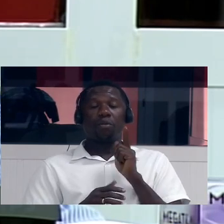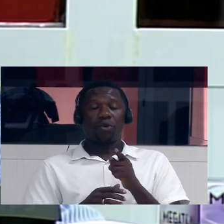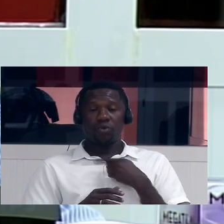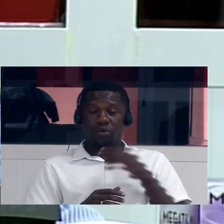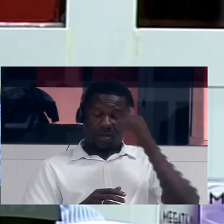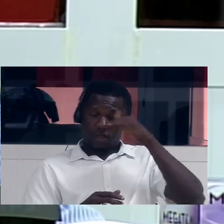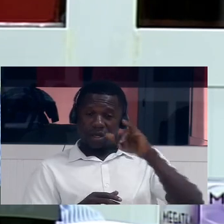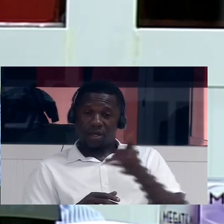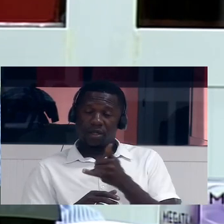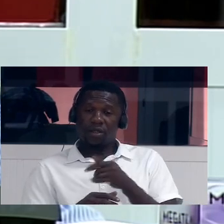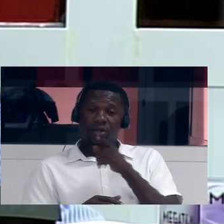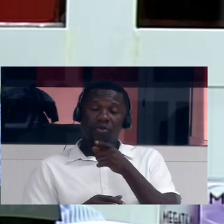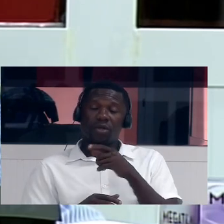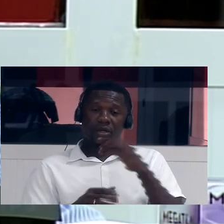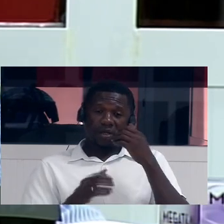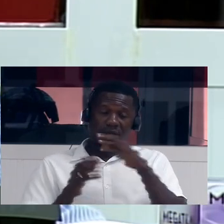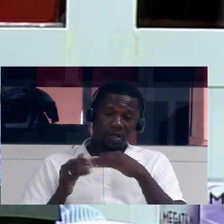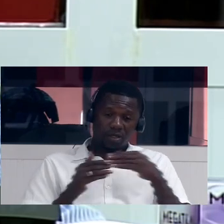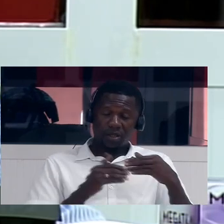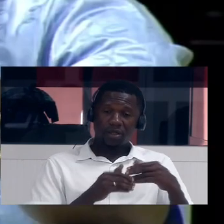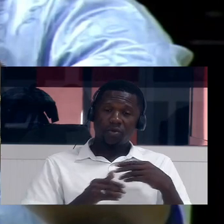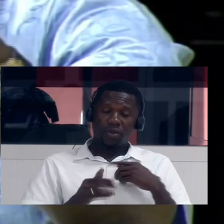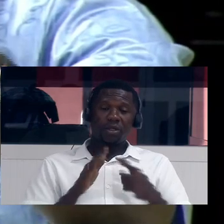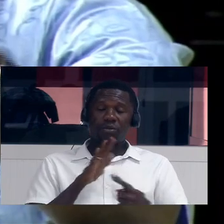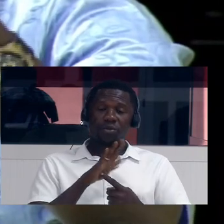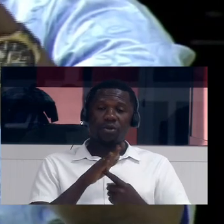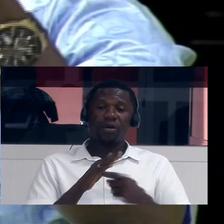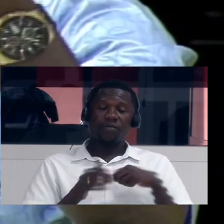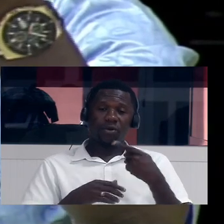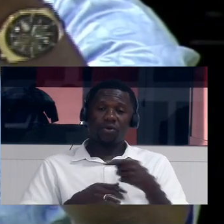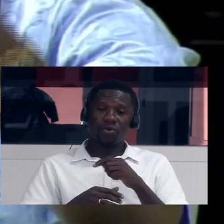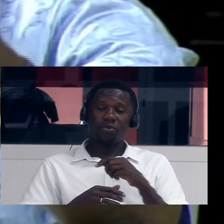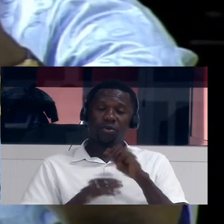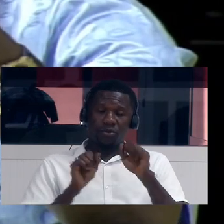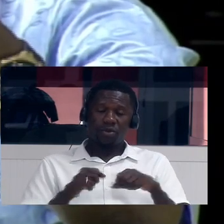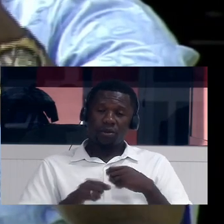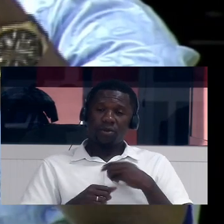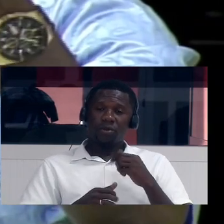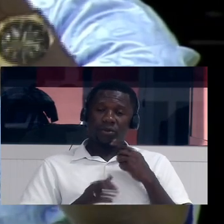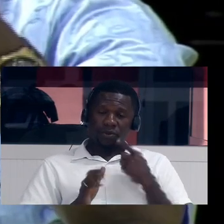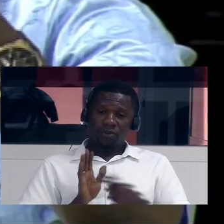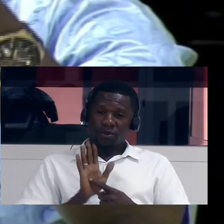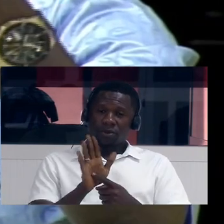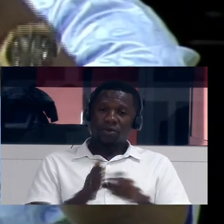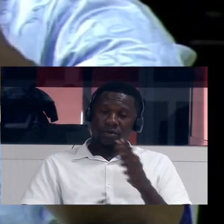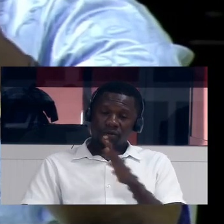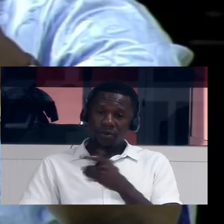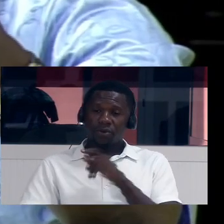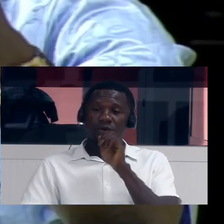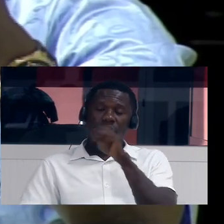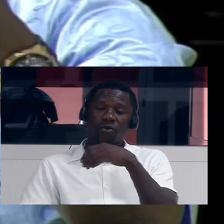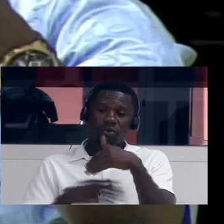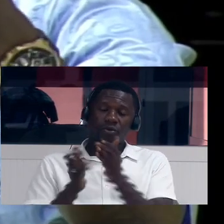agree that such an exercise was necessary in order for you to be able to establish whether your forces, in